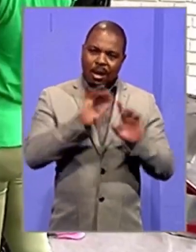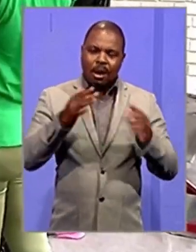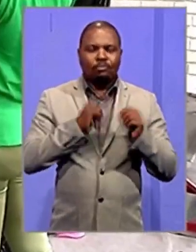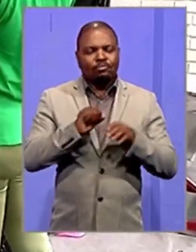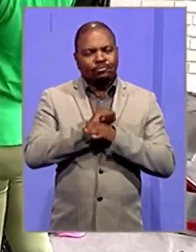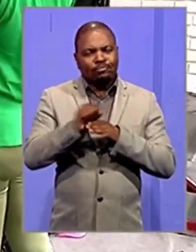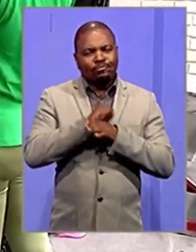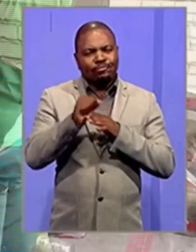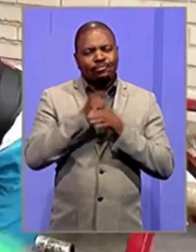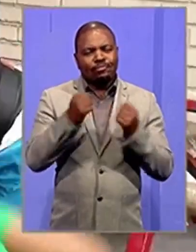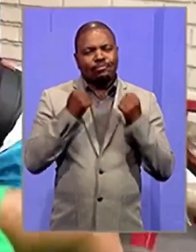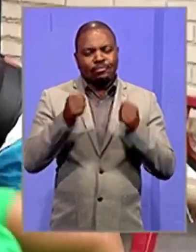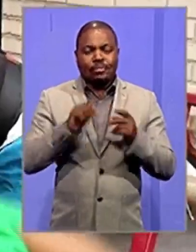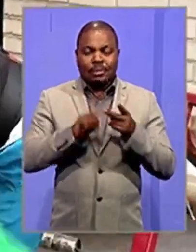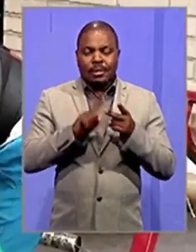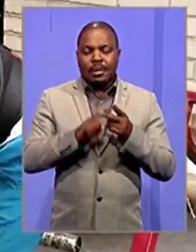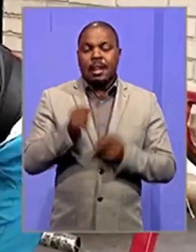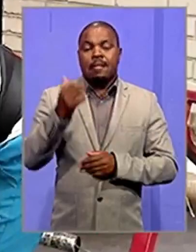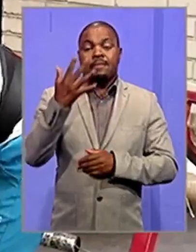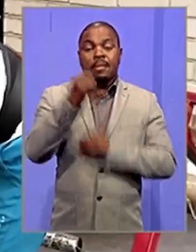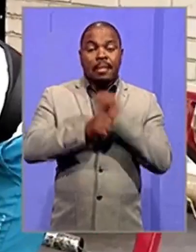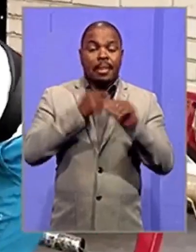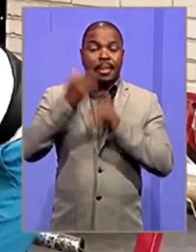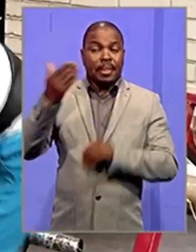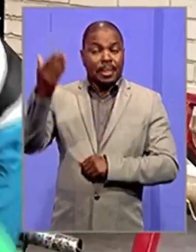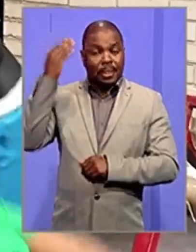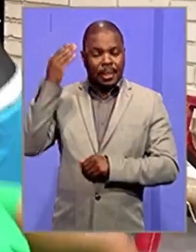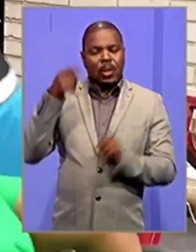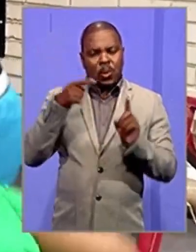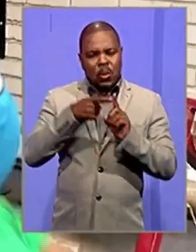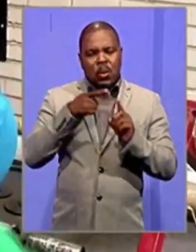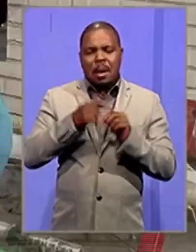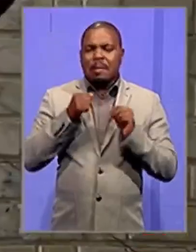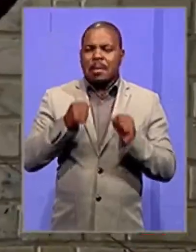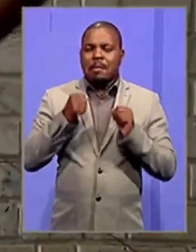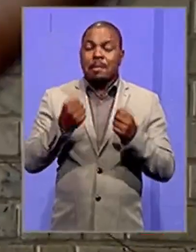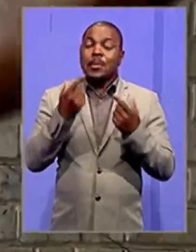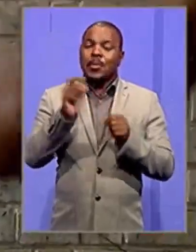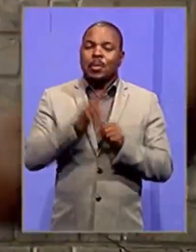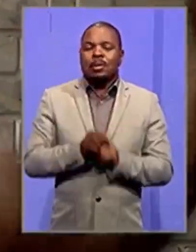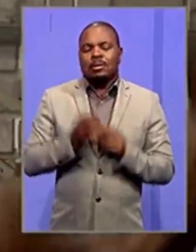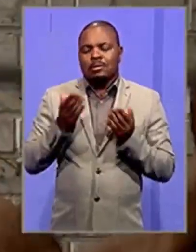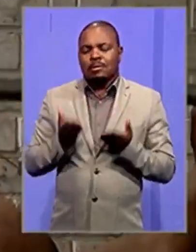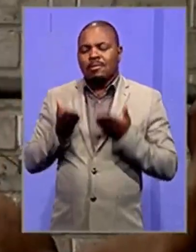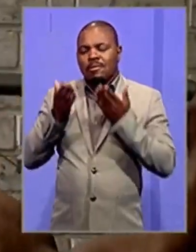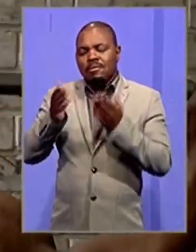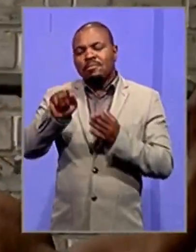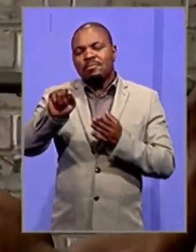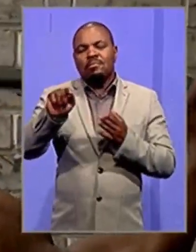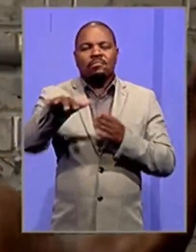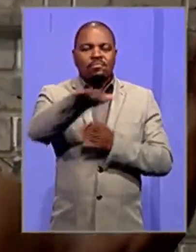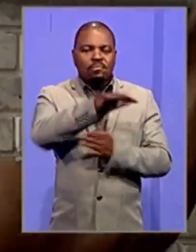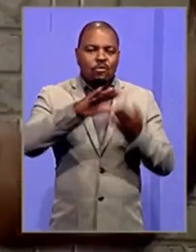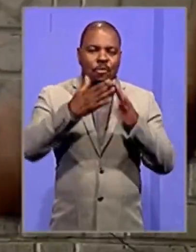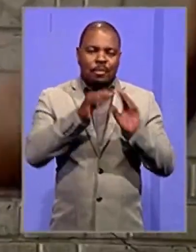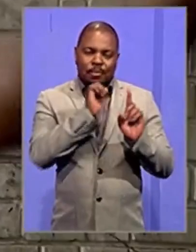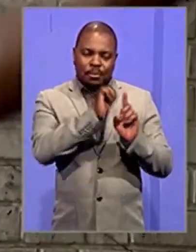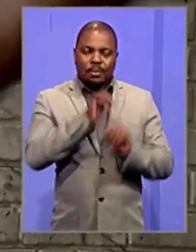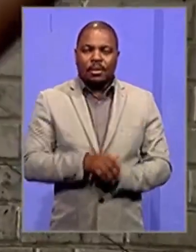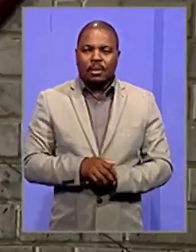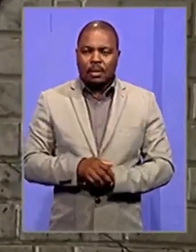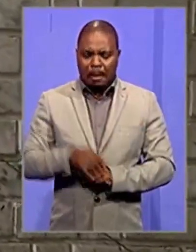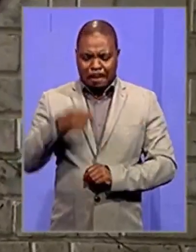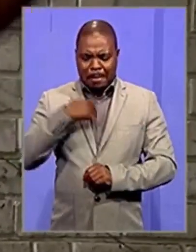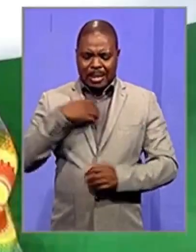boikwetliso. Ati dilemong tse 5 tse fetileng, Max o ntse a nehelana ka ditshebeletso tsa hae sebakeng sena. Ke